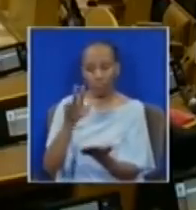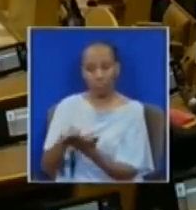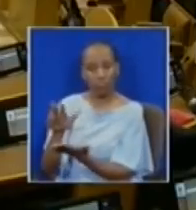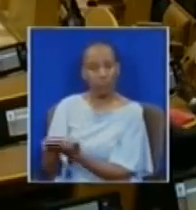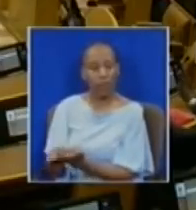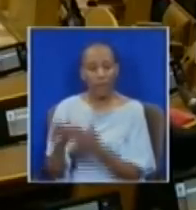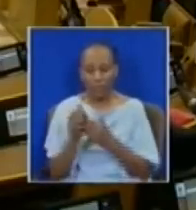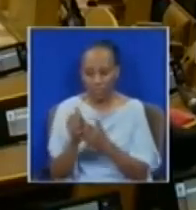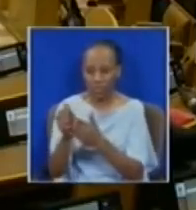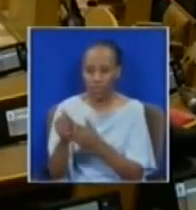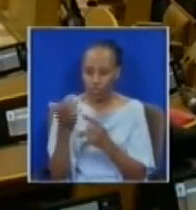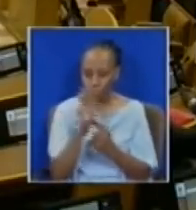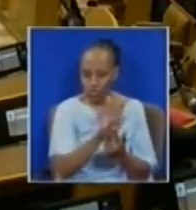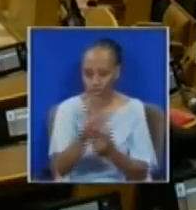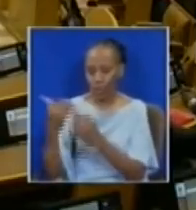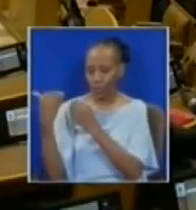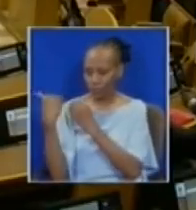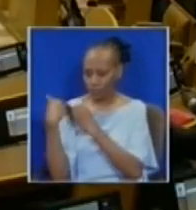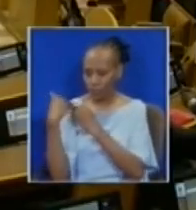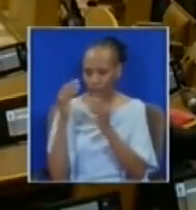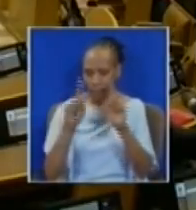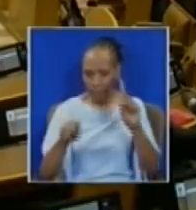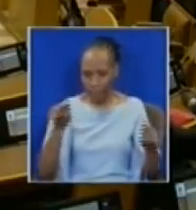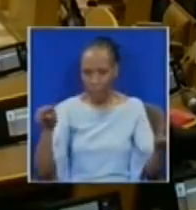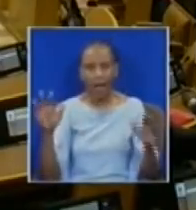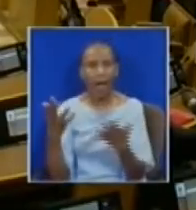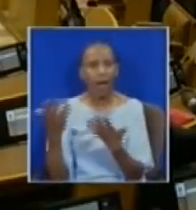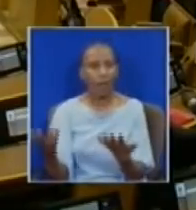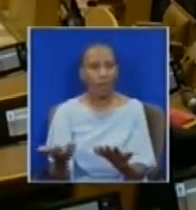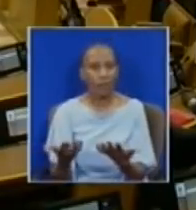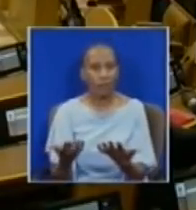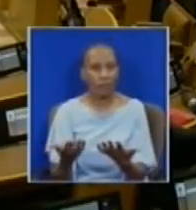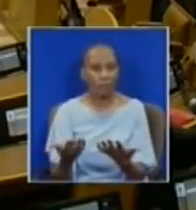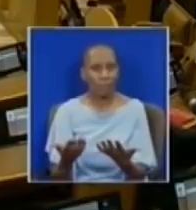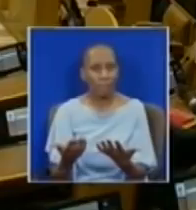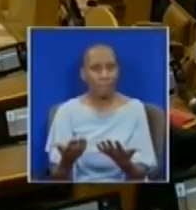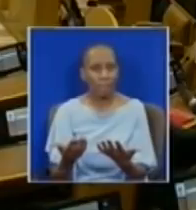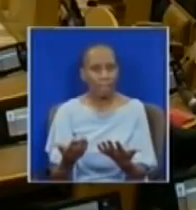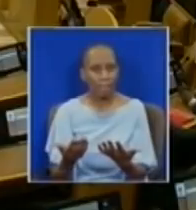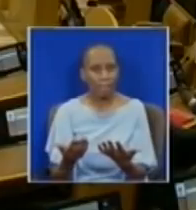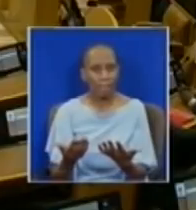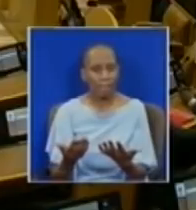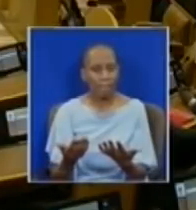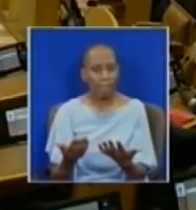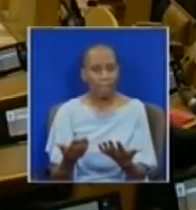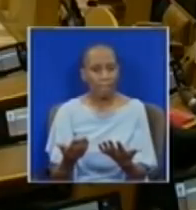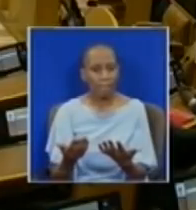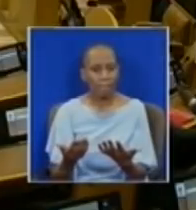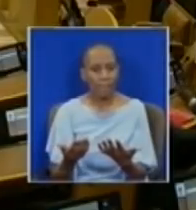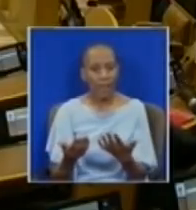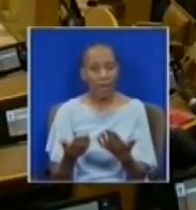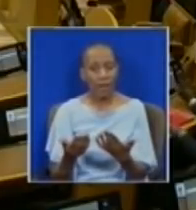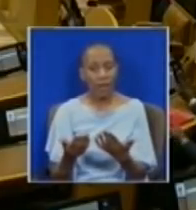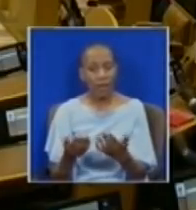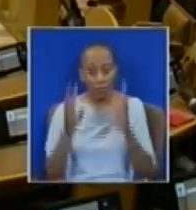answer questions. So members of parliament have a certain quota of questions that they're allowed to put in. It's part of our oversight mechanism. And the